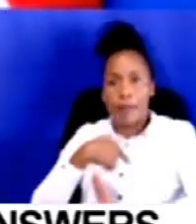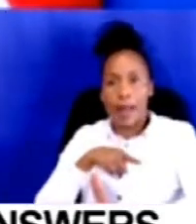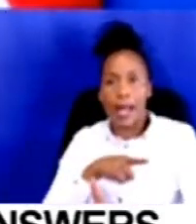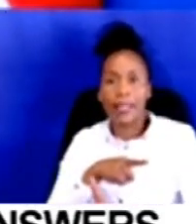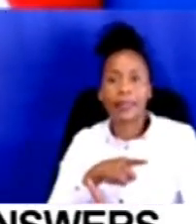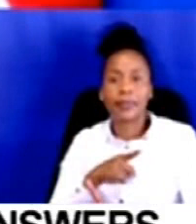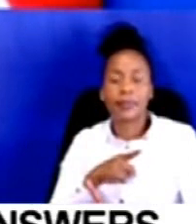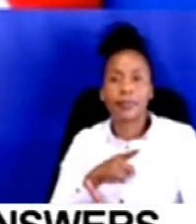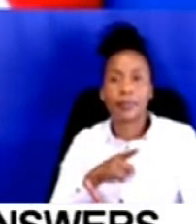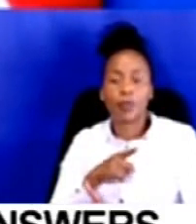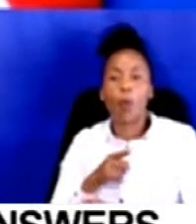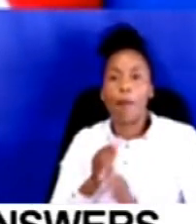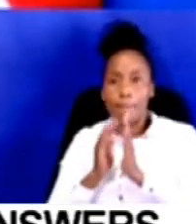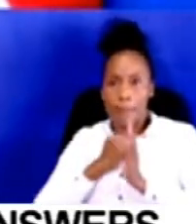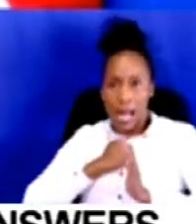is that